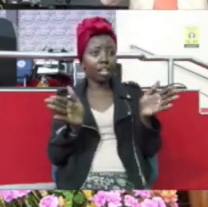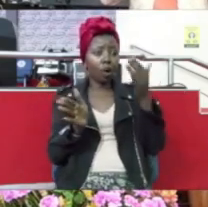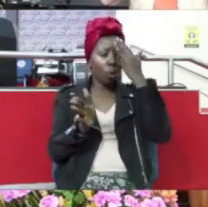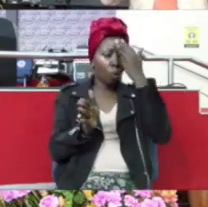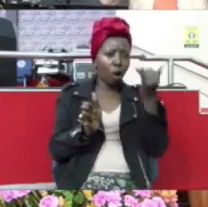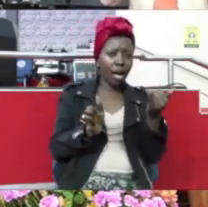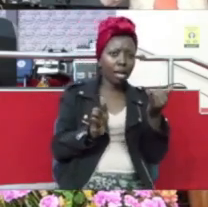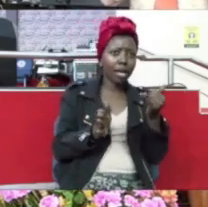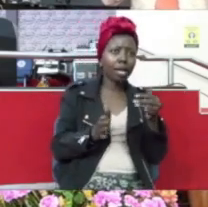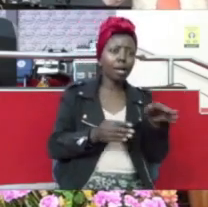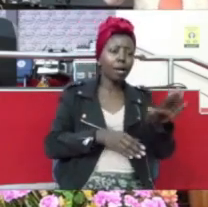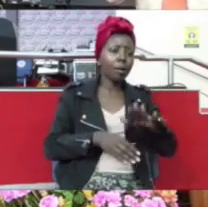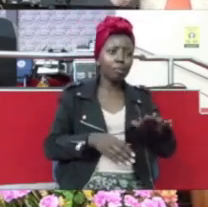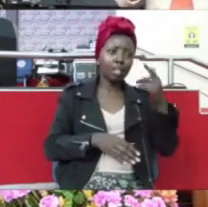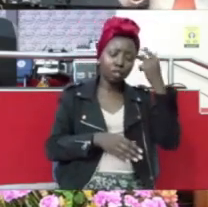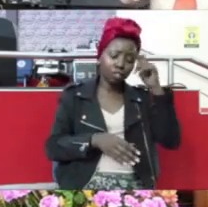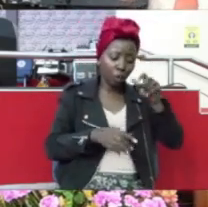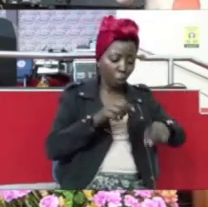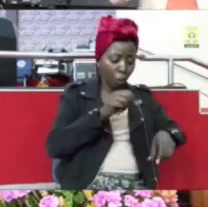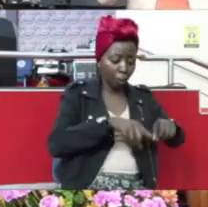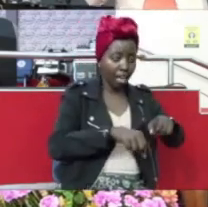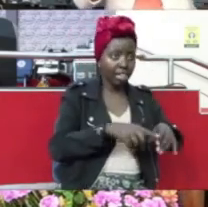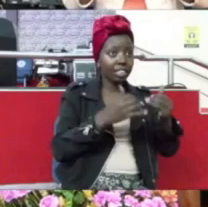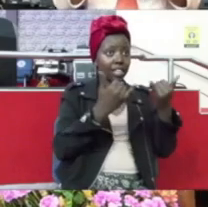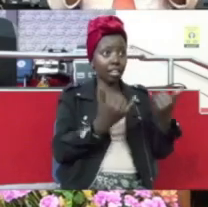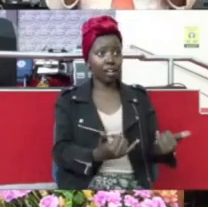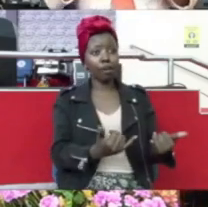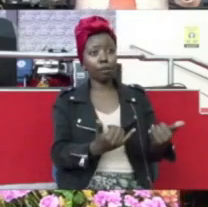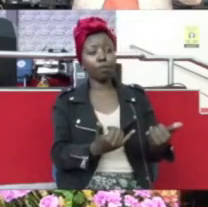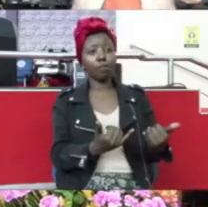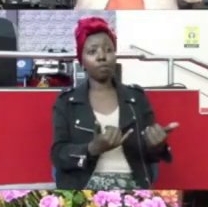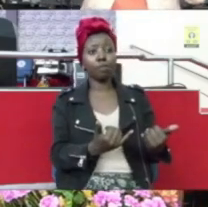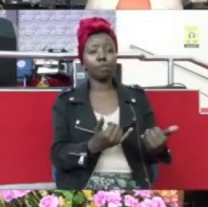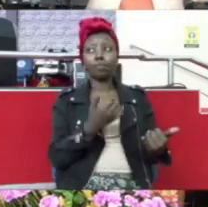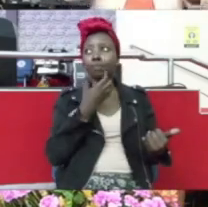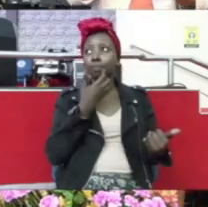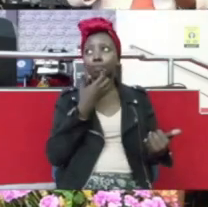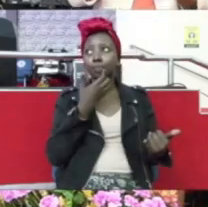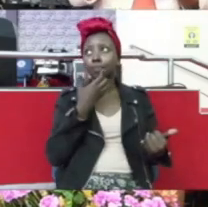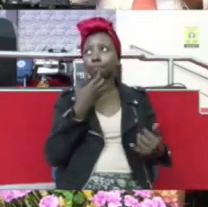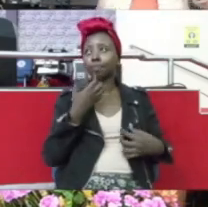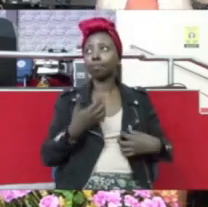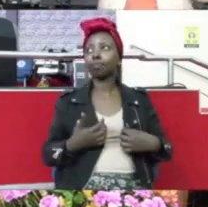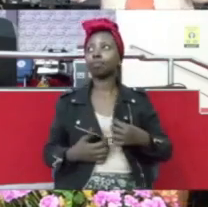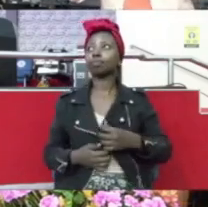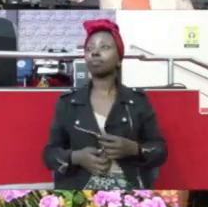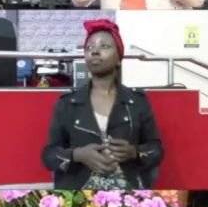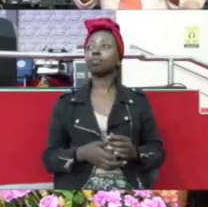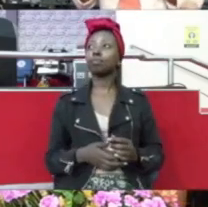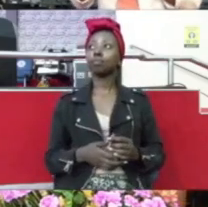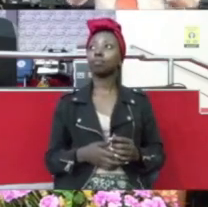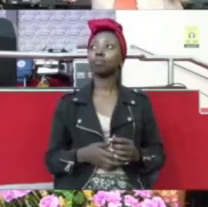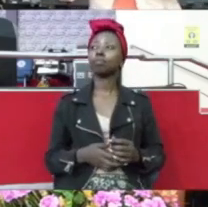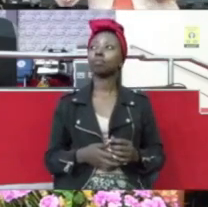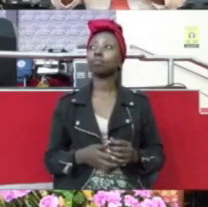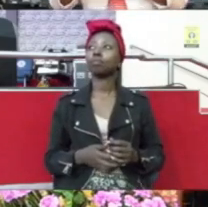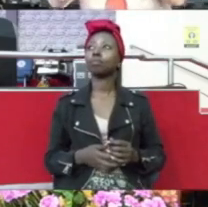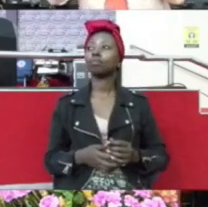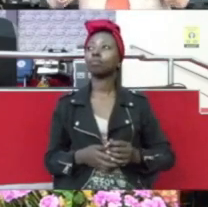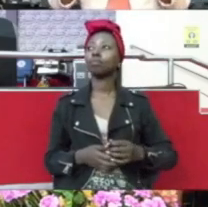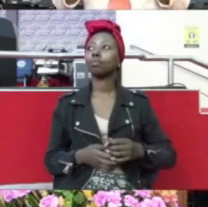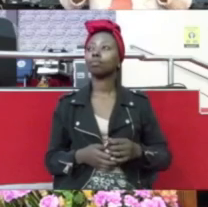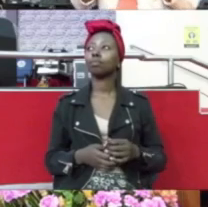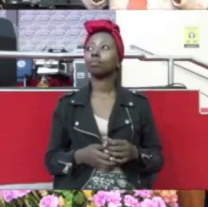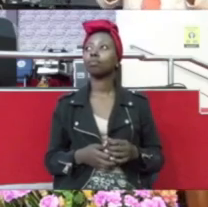and the seed time has come. Unaambiwa kwamba ofisi imefunguliwa kwa sababu wakati wakati wa mbegu na mahali pa mbegu pamefunguliwa